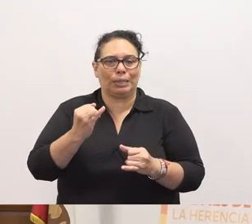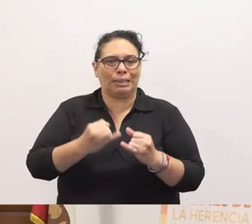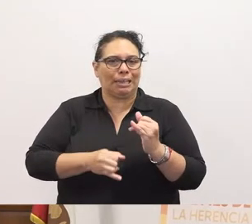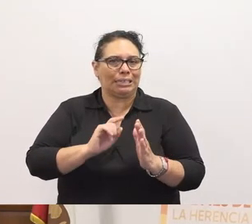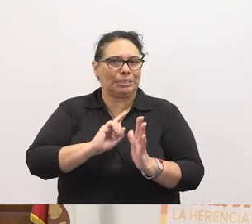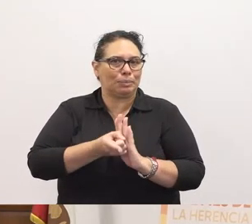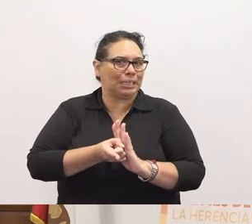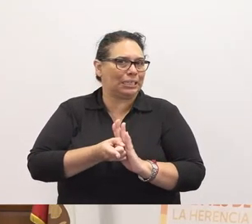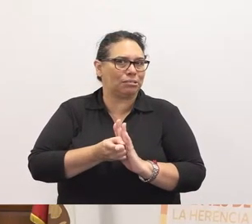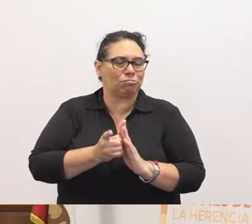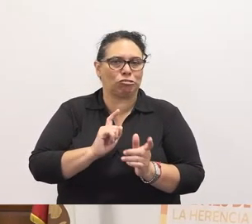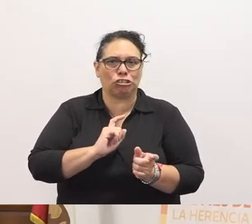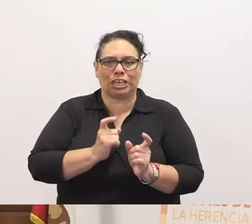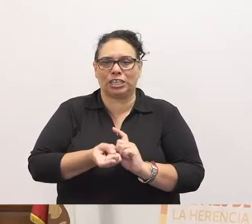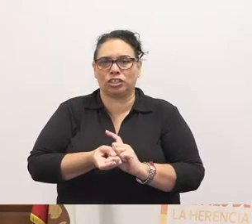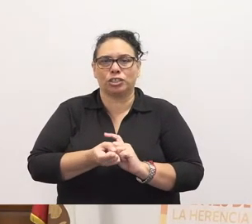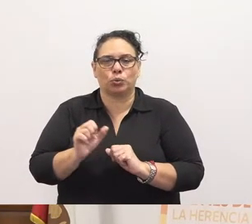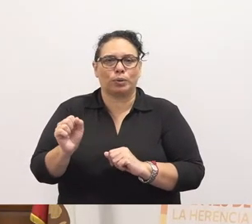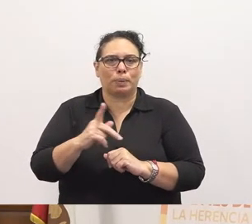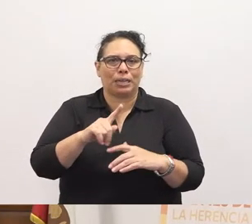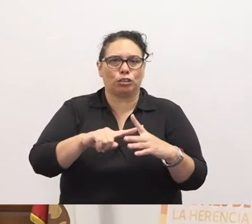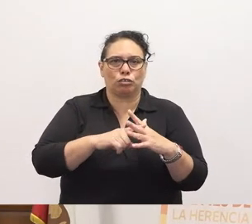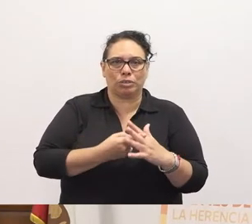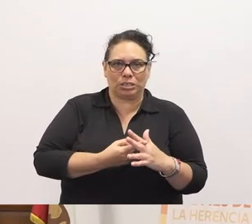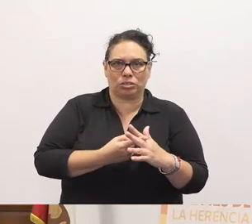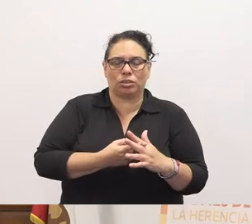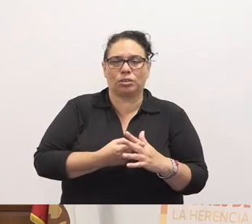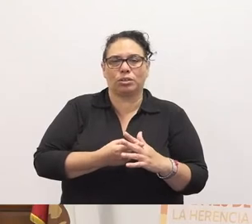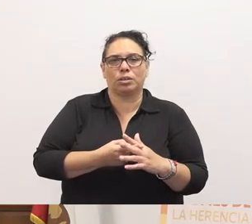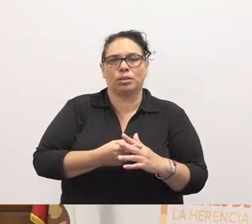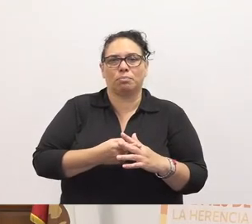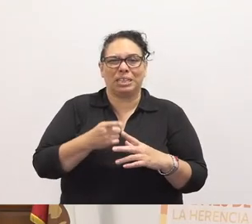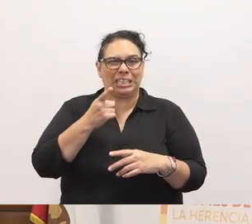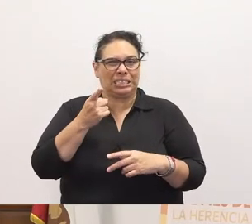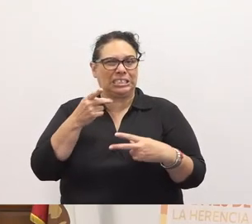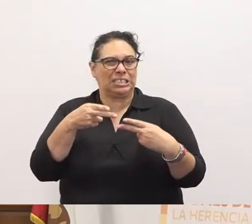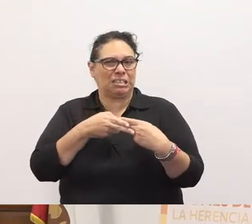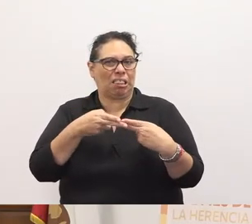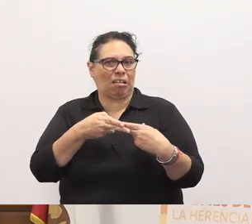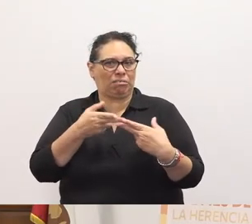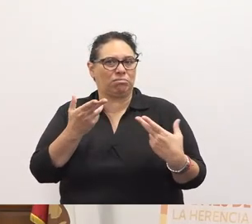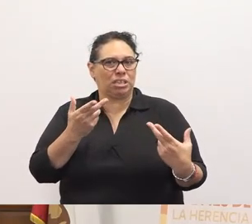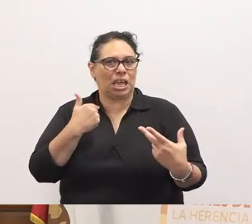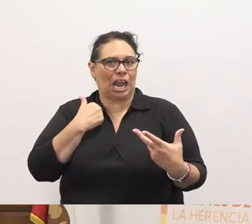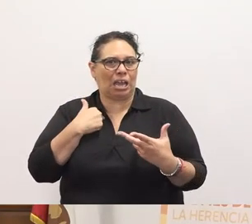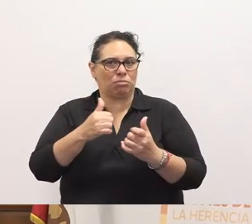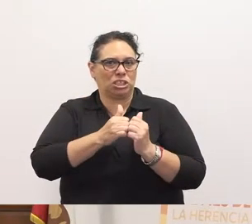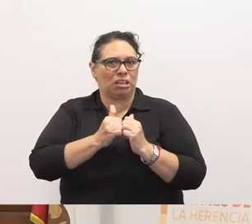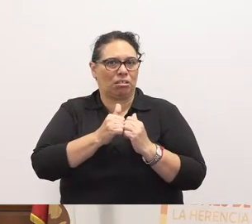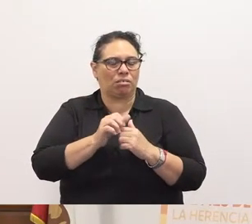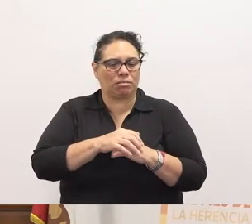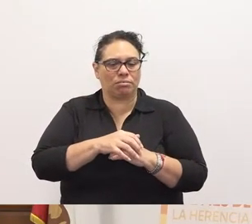we were reverting back to the original. But this was actually the slide deck that I put together.